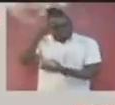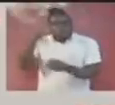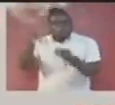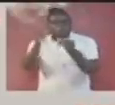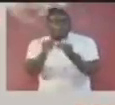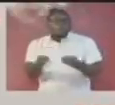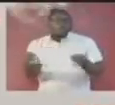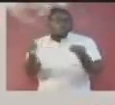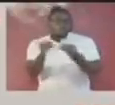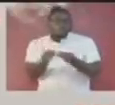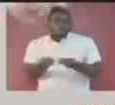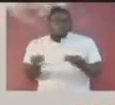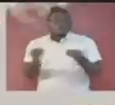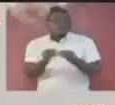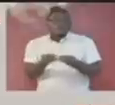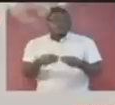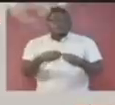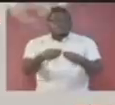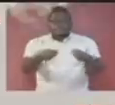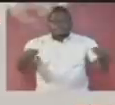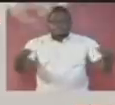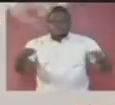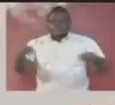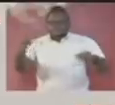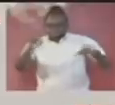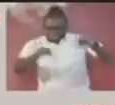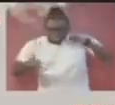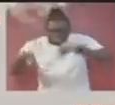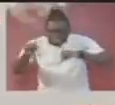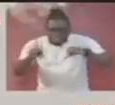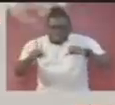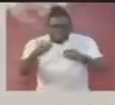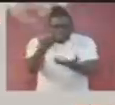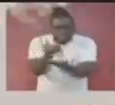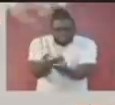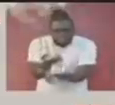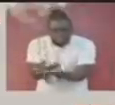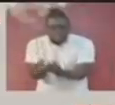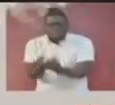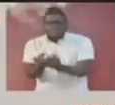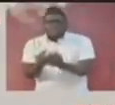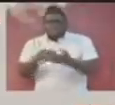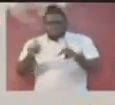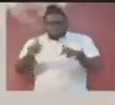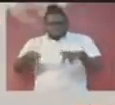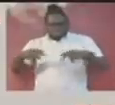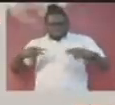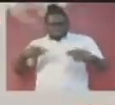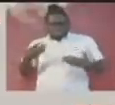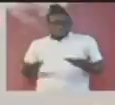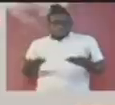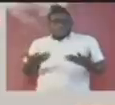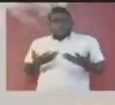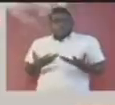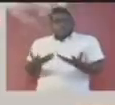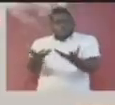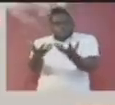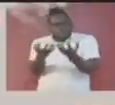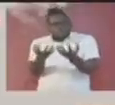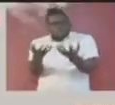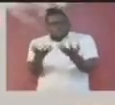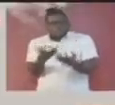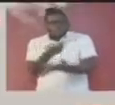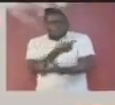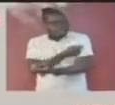give the scientific evidence, a lot of the vaccine hesitancy that we spoke about a couple months ago is starting